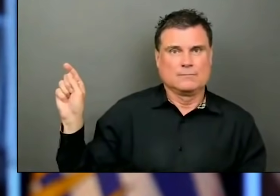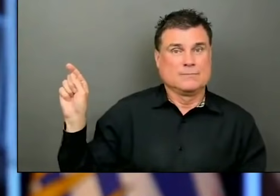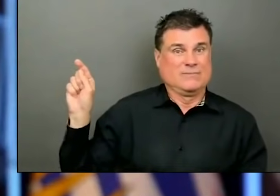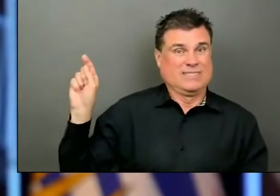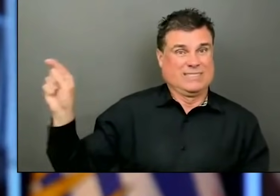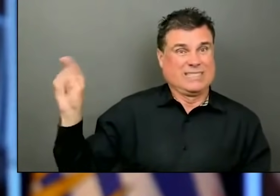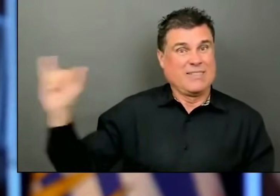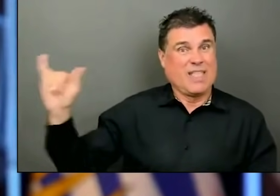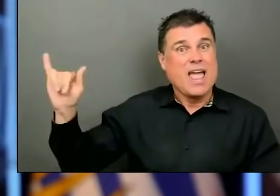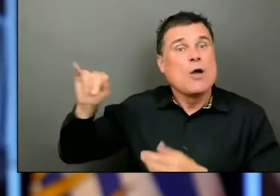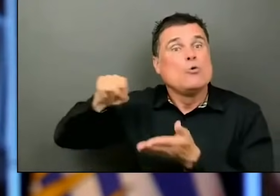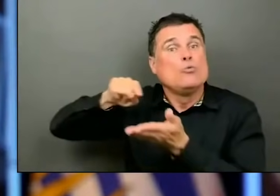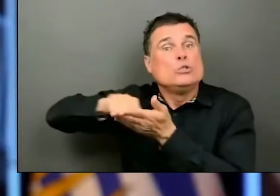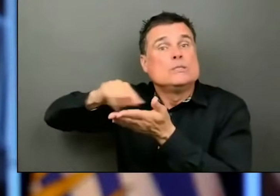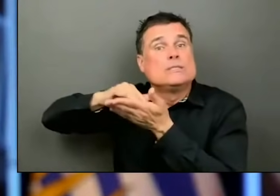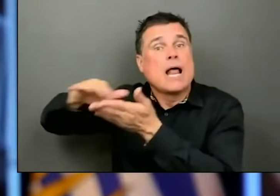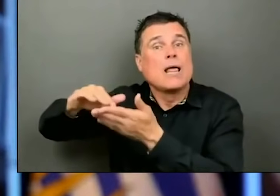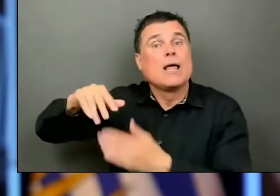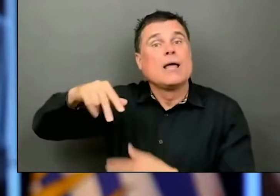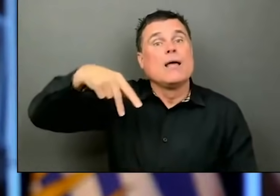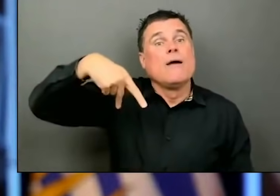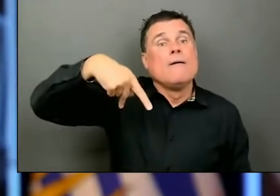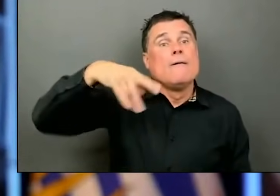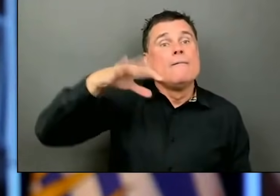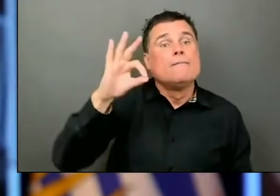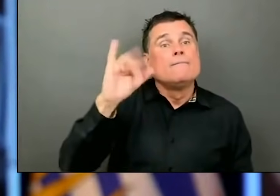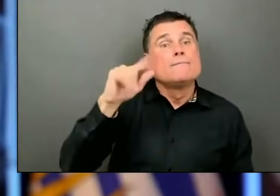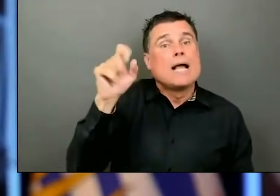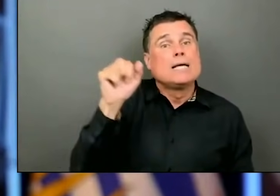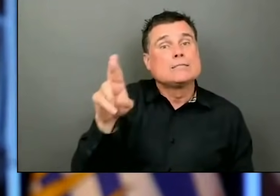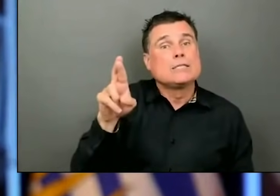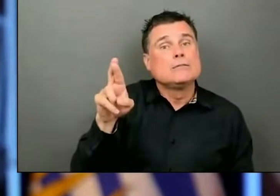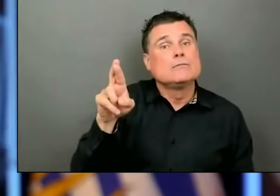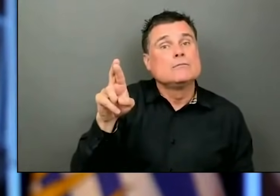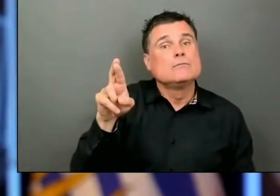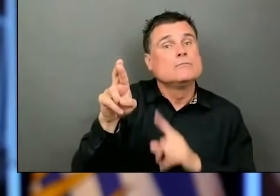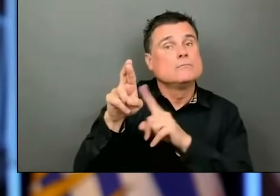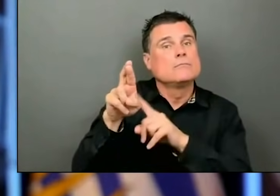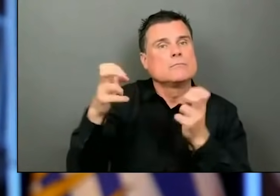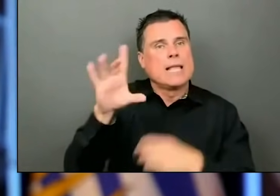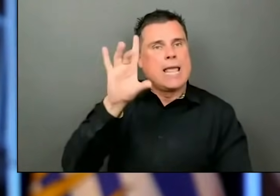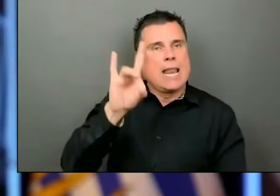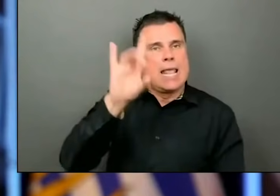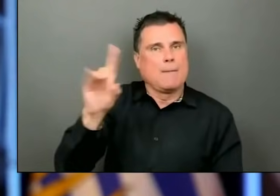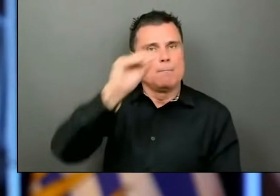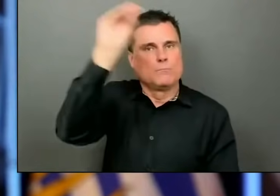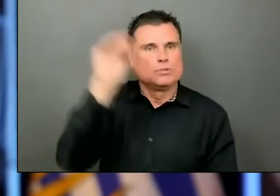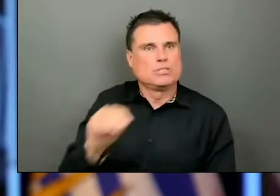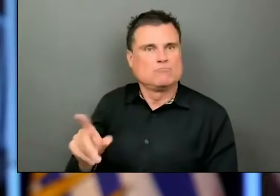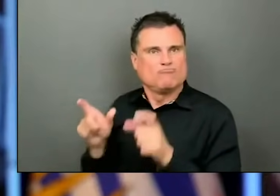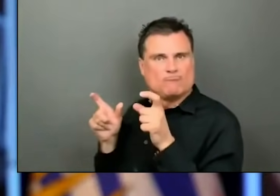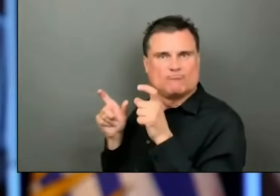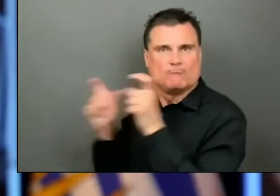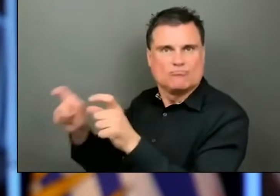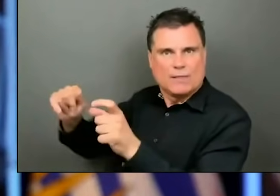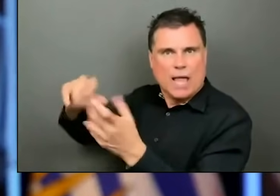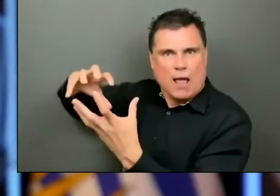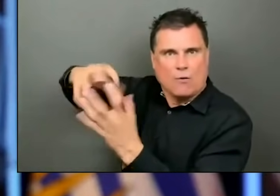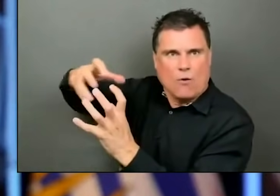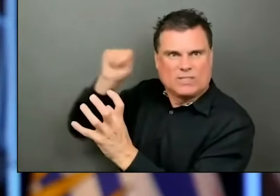the Pfizer vaccine offers high protection, 88% against that